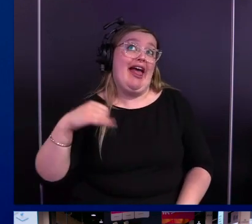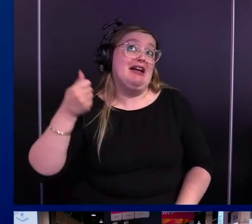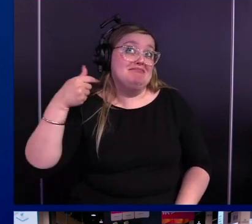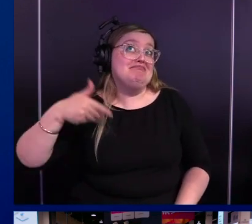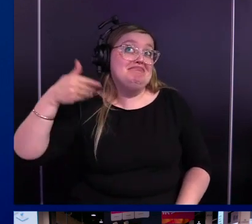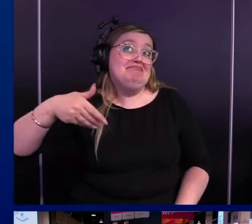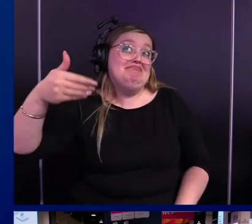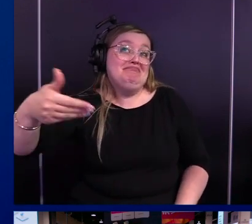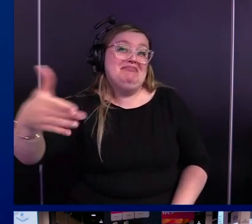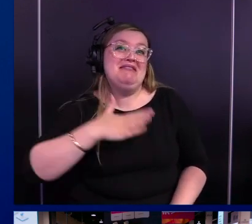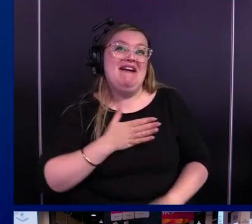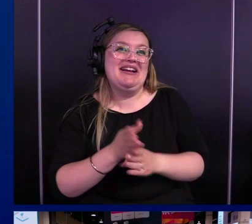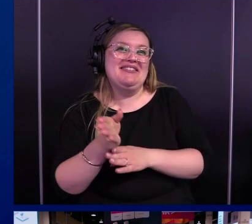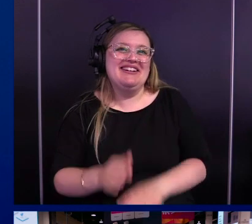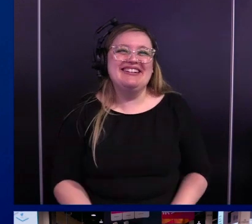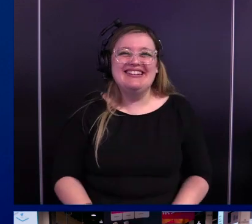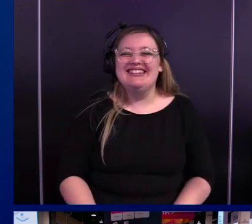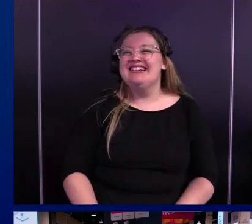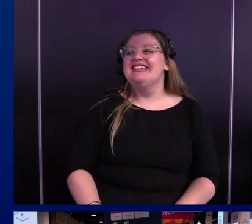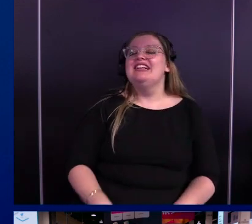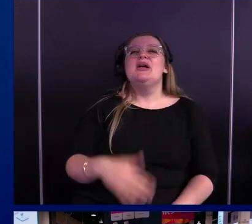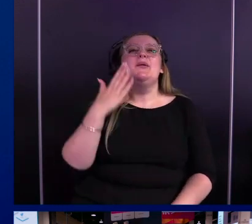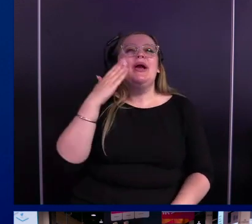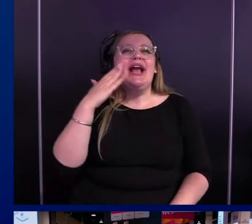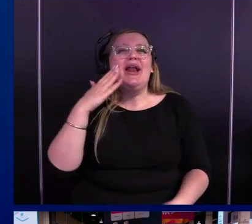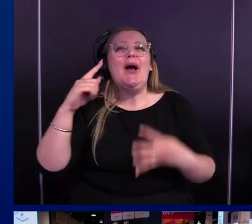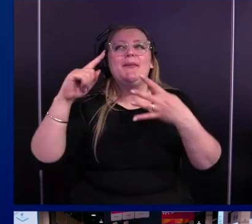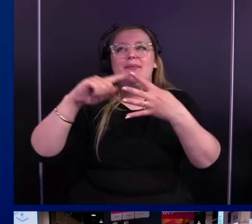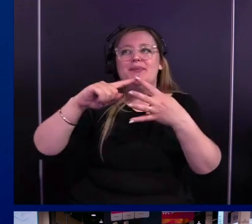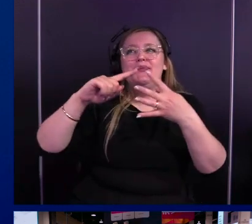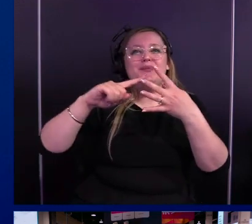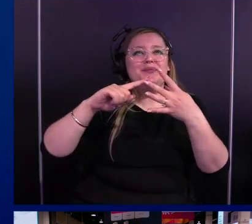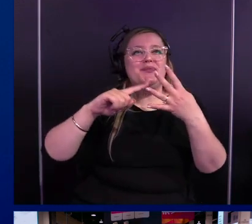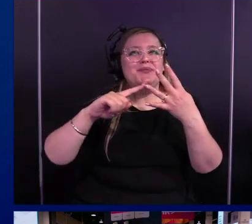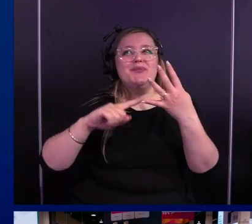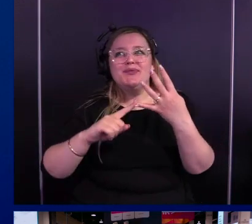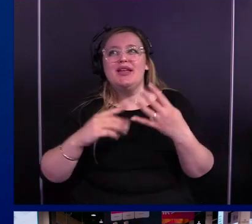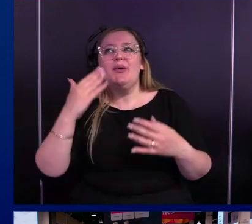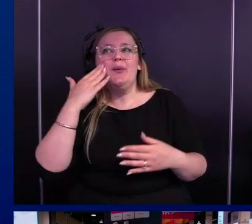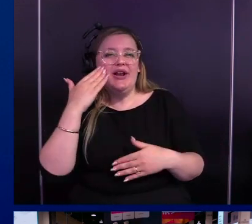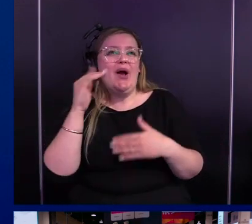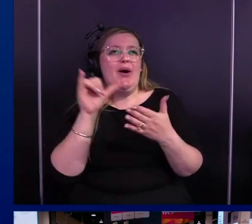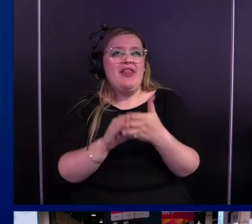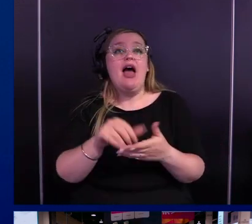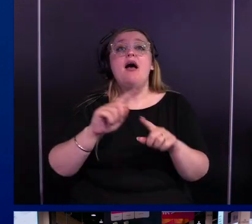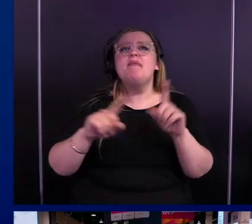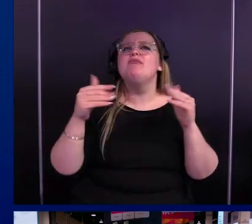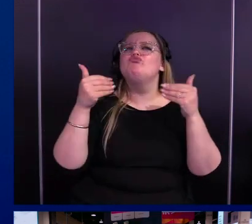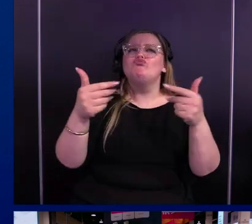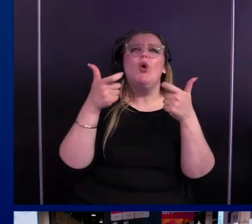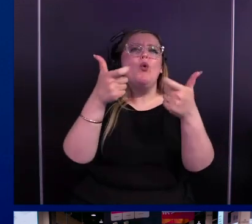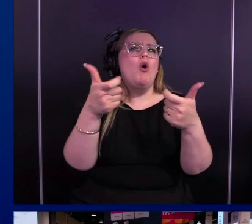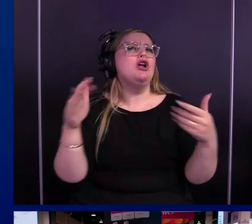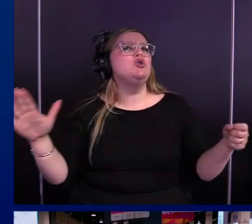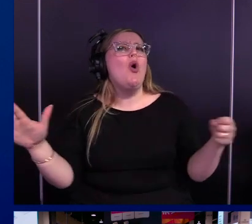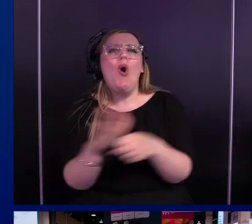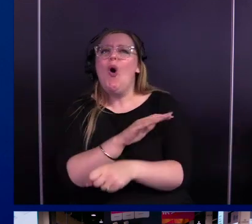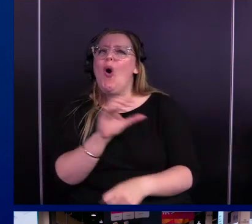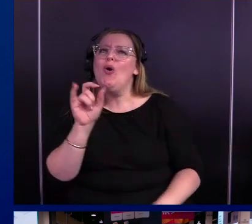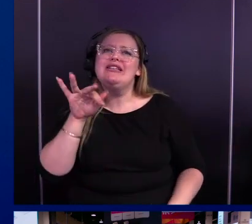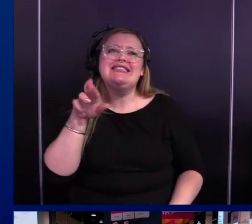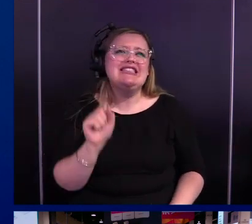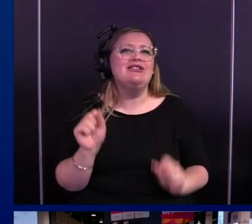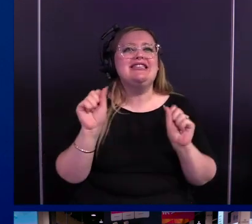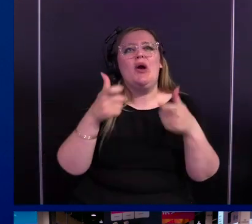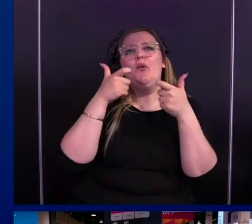So we know episode 1, 2, 3, and 4. We know all of that. But go watch the entire series. You can watch them on demand. We can see that on the